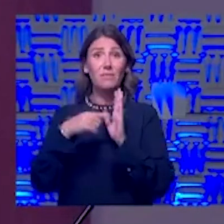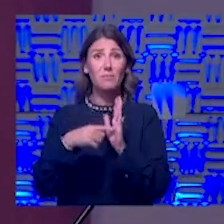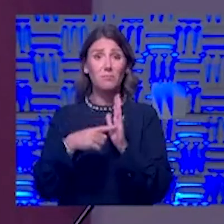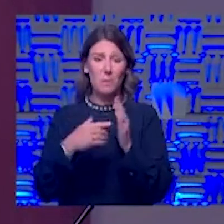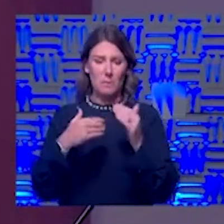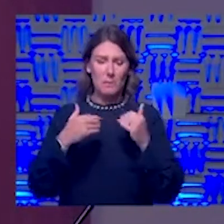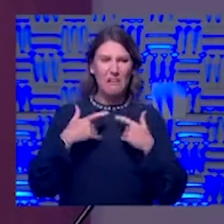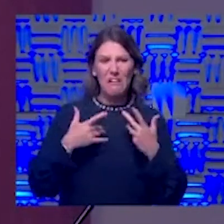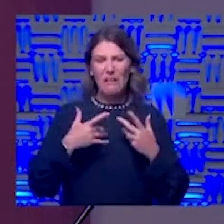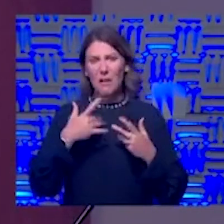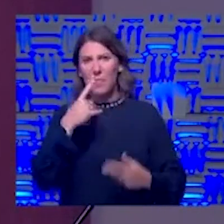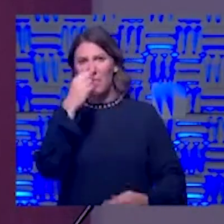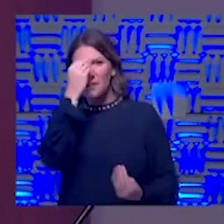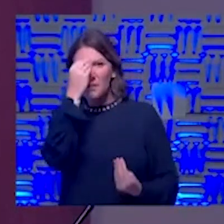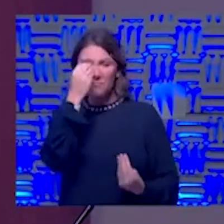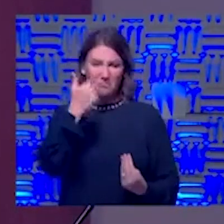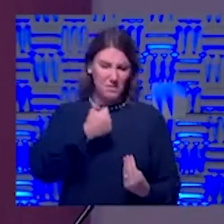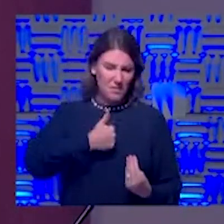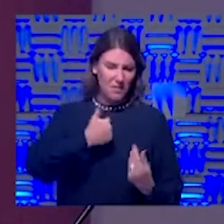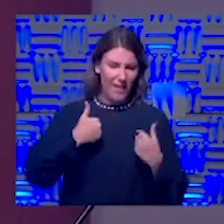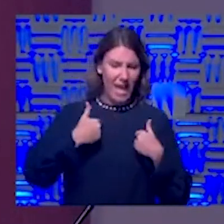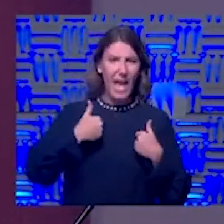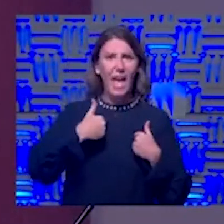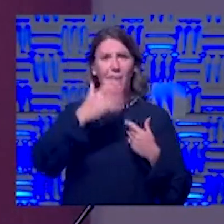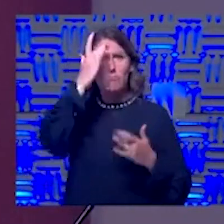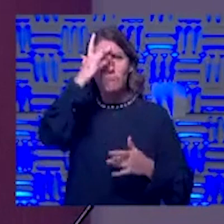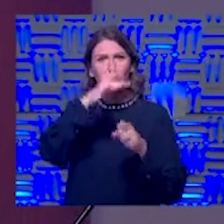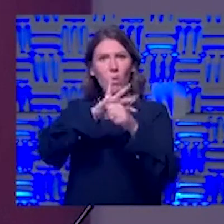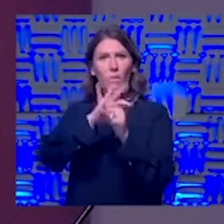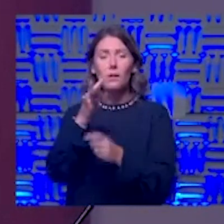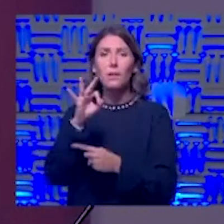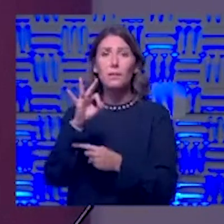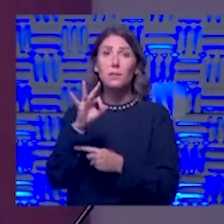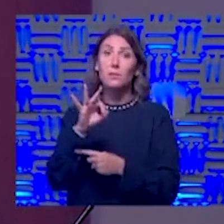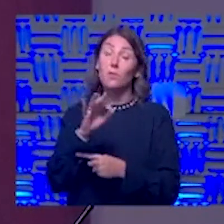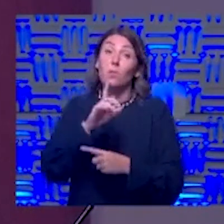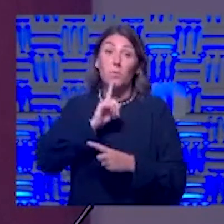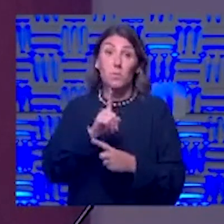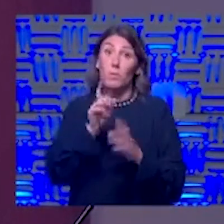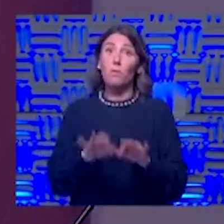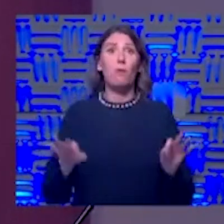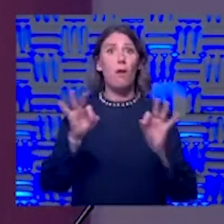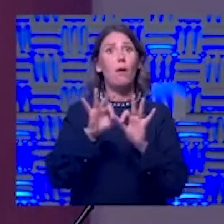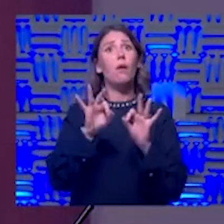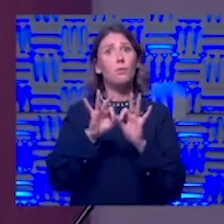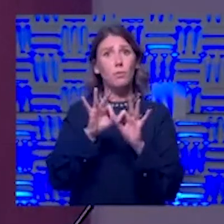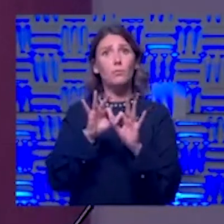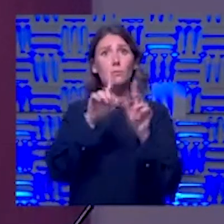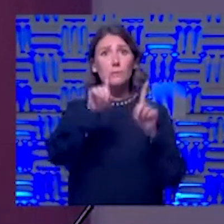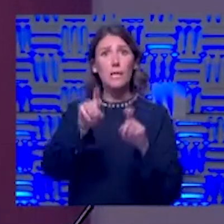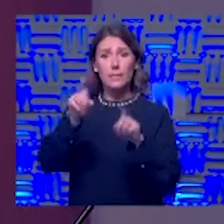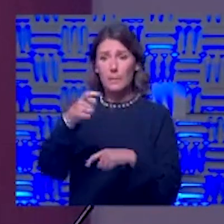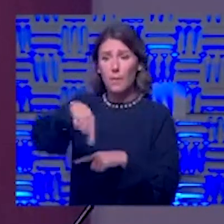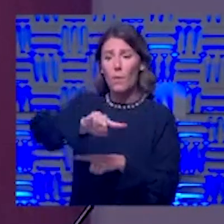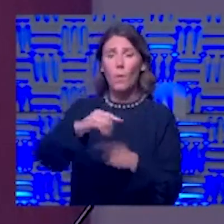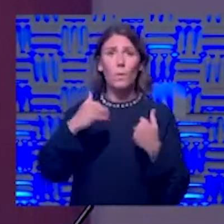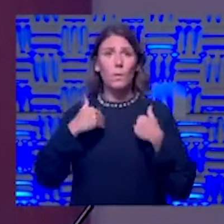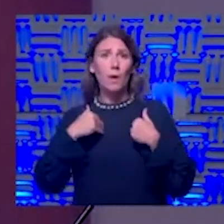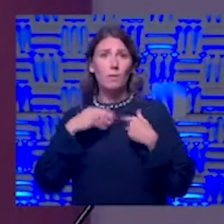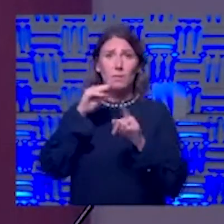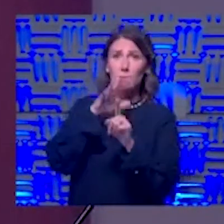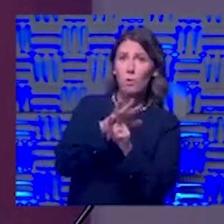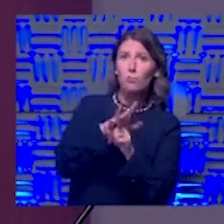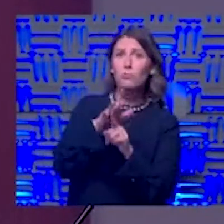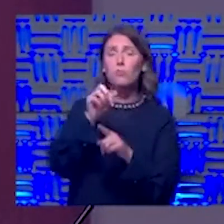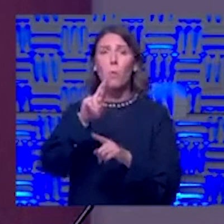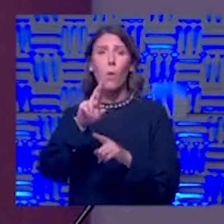and to think maybe I had this. And so there is, I believe, value in testing those that have been exposed or have had a contact that's